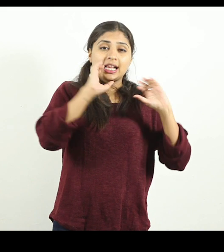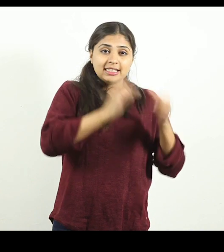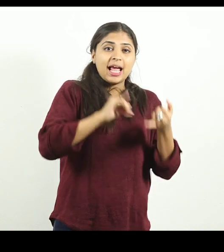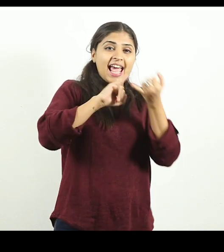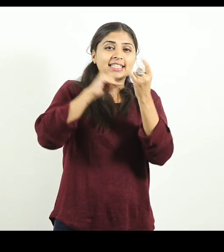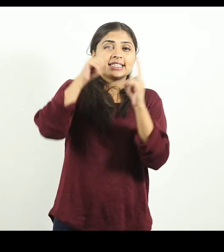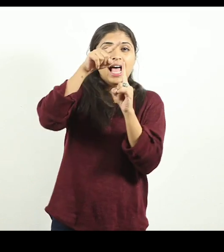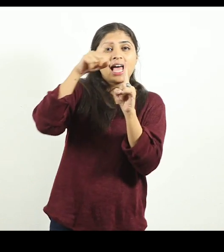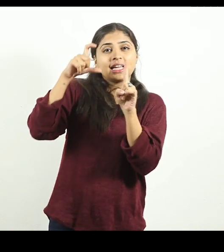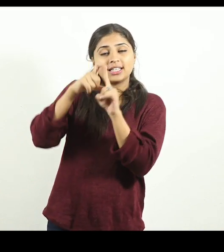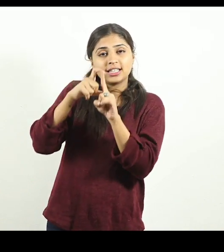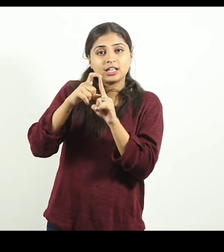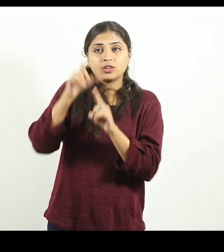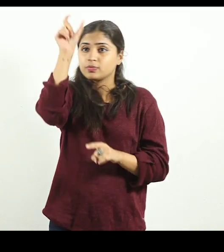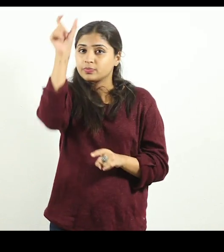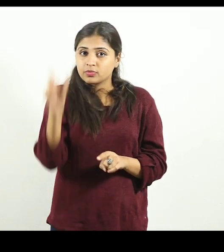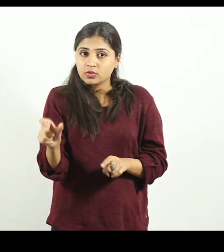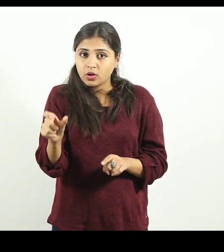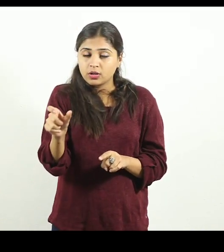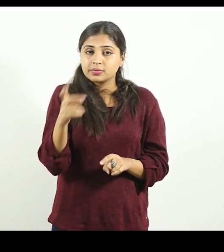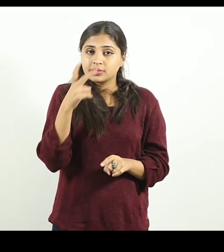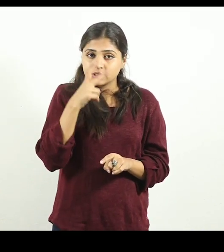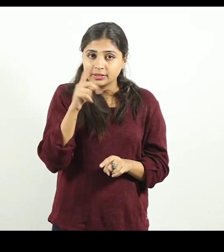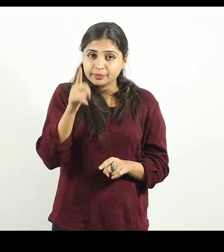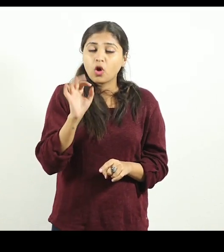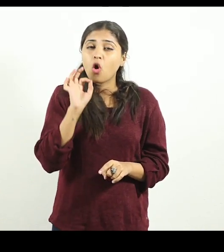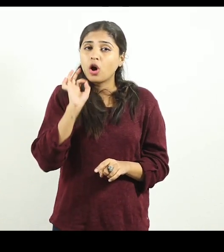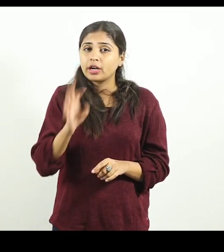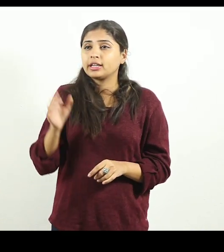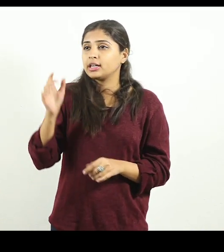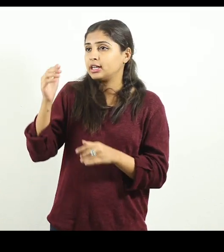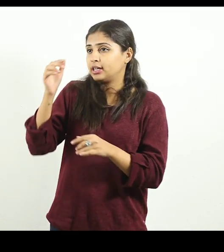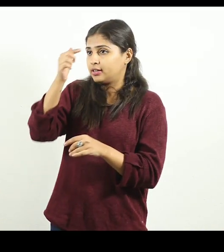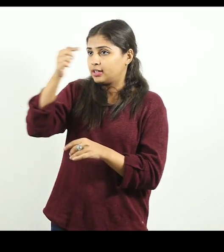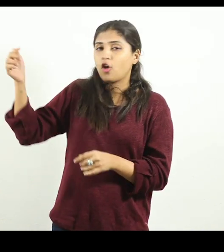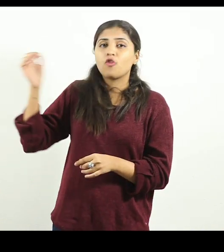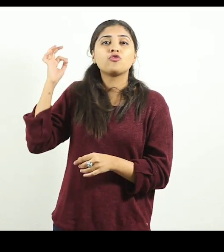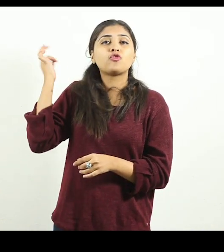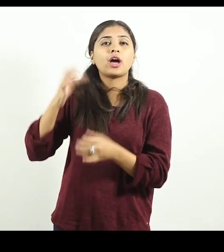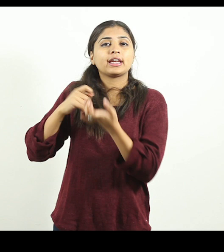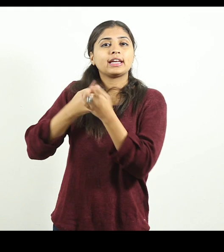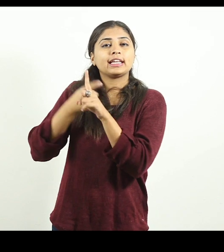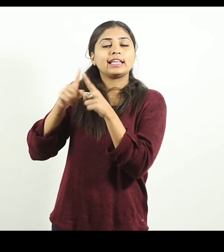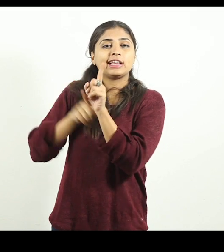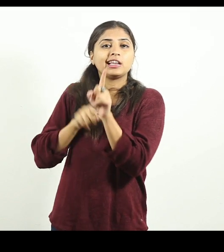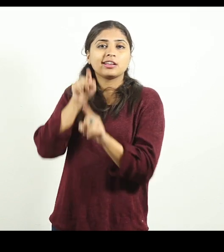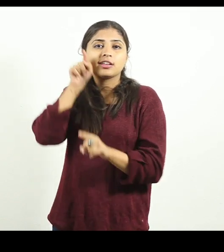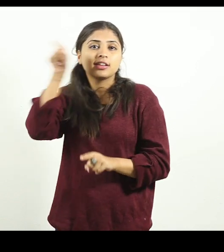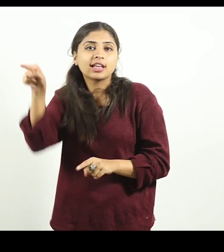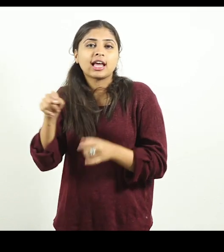customer SID column in the orders table in the foreign key